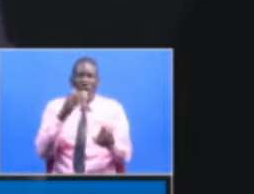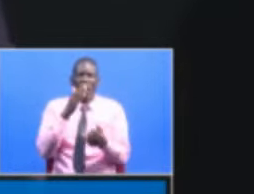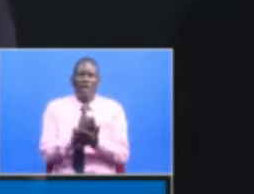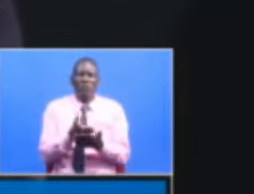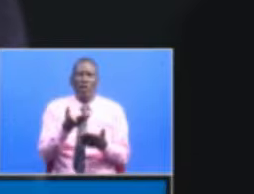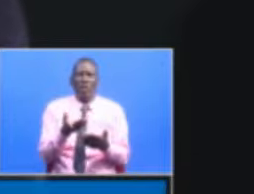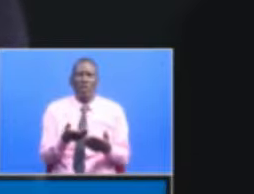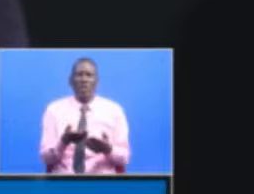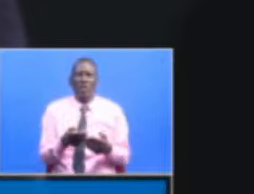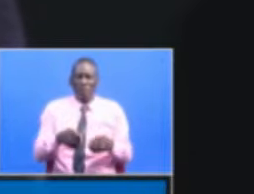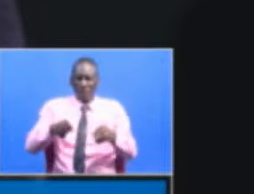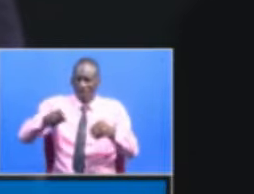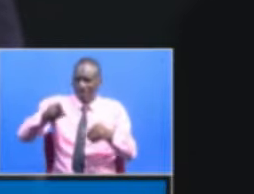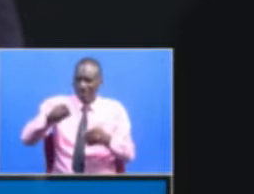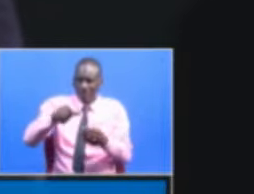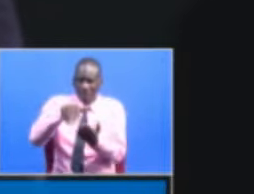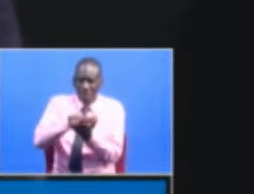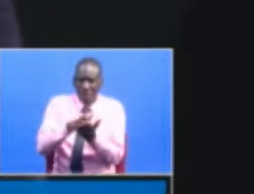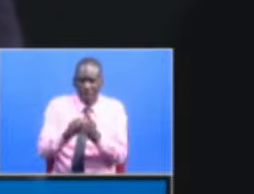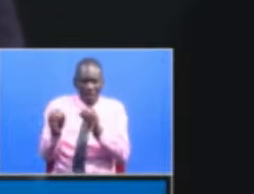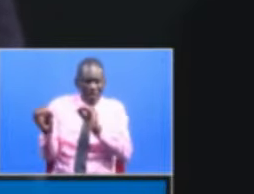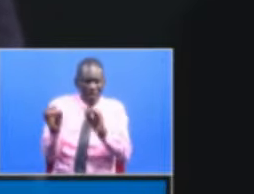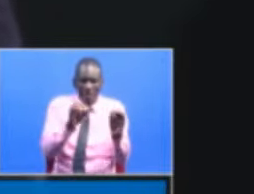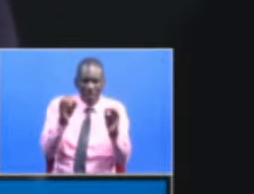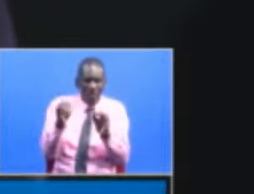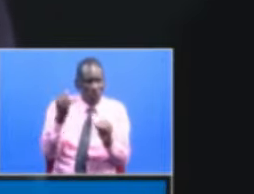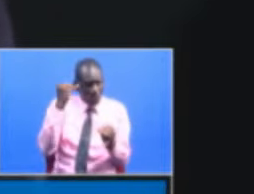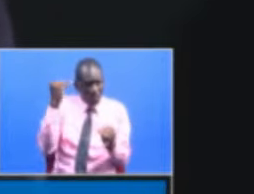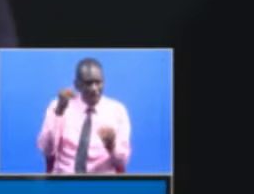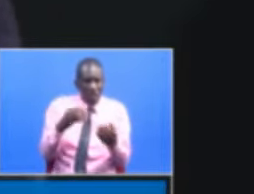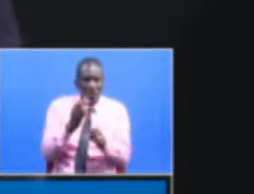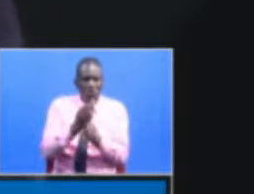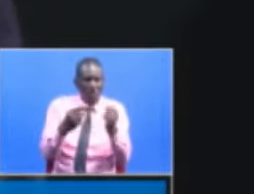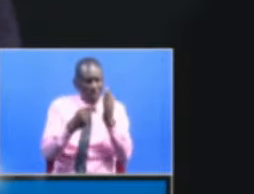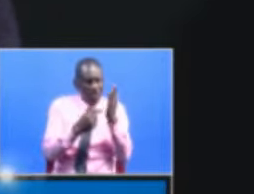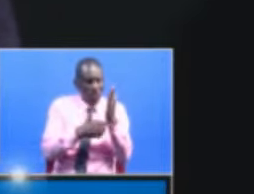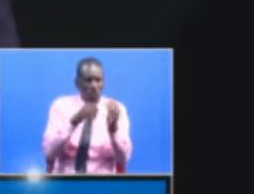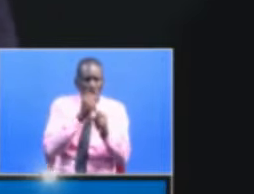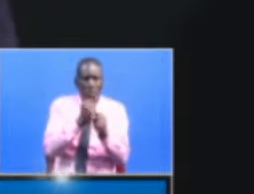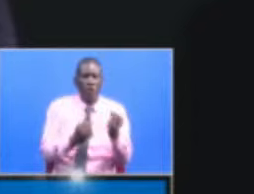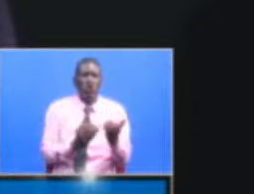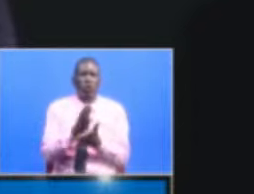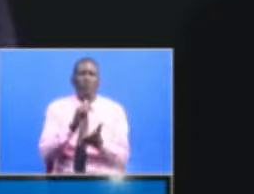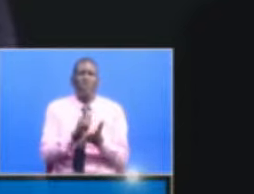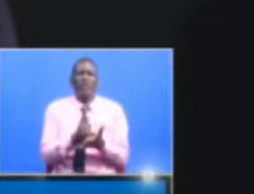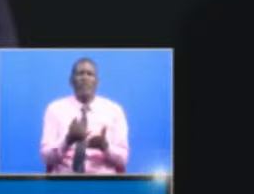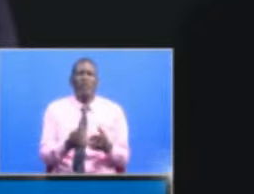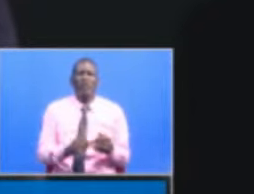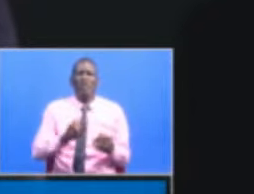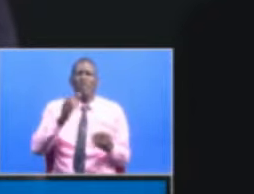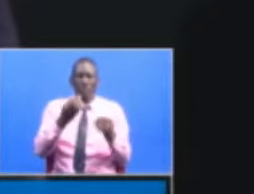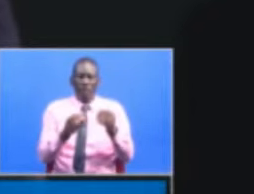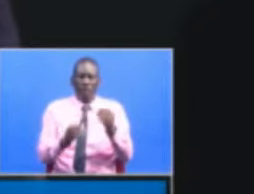banking, transfer of, you know, knowledge using technologies to ensure that fast-growing